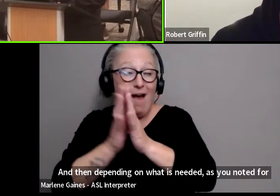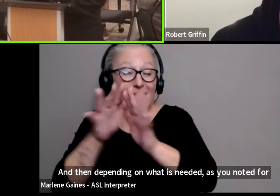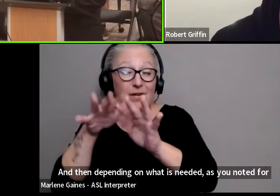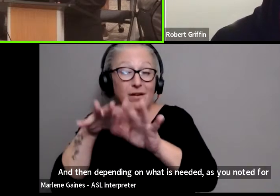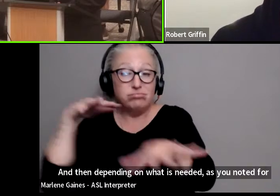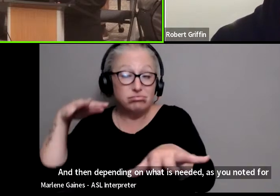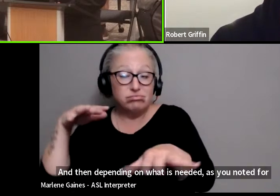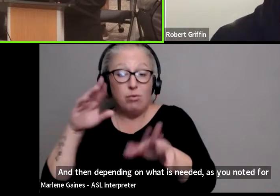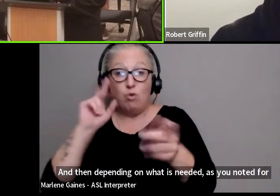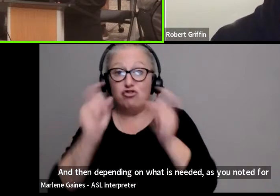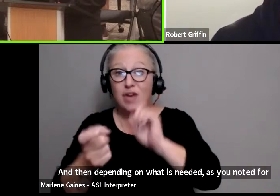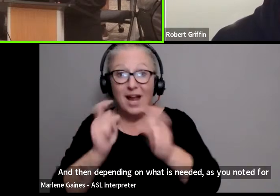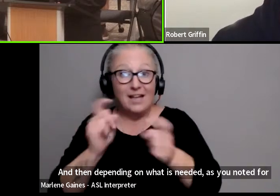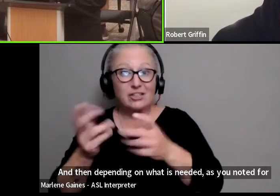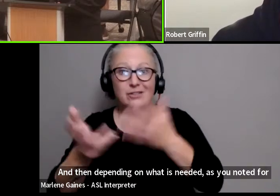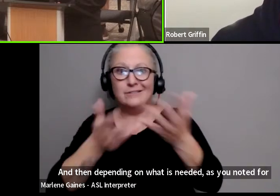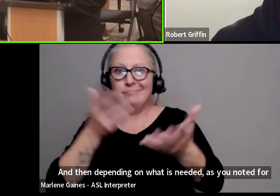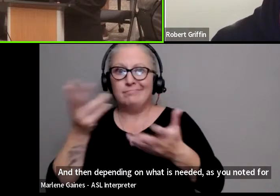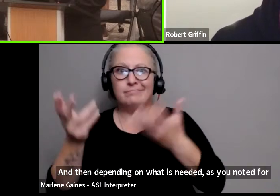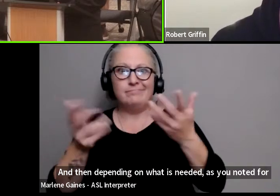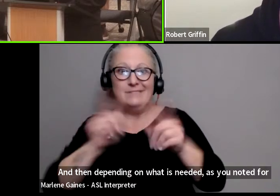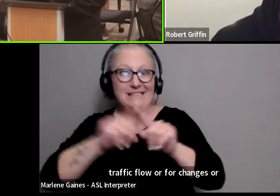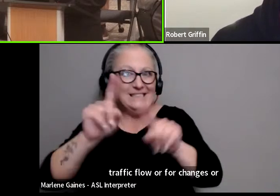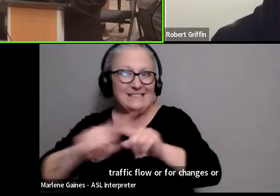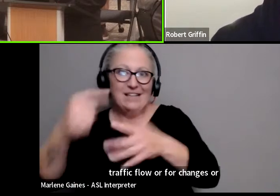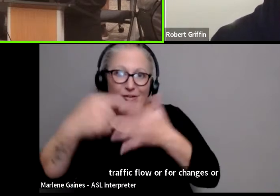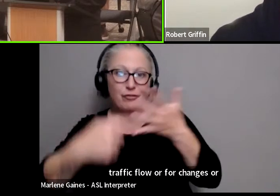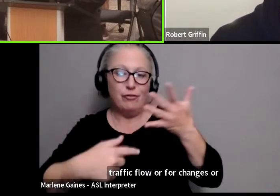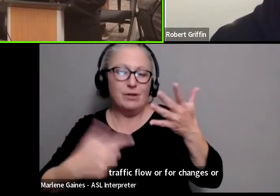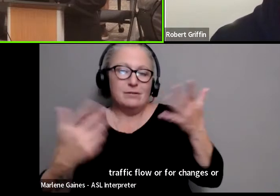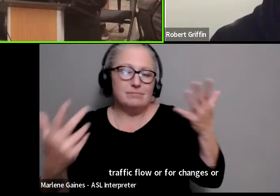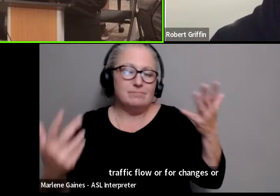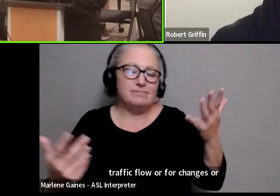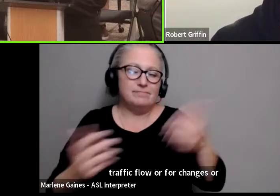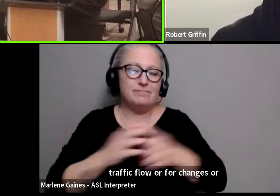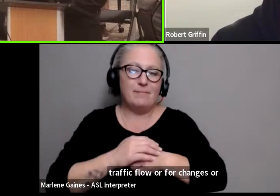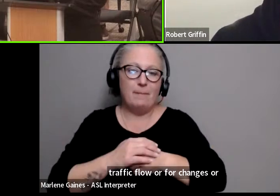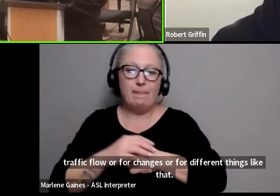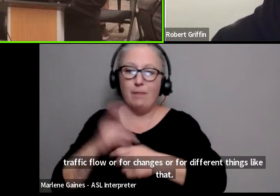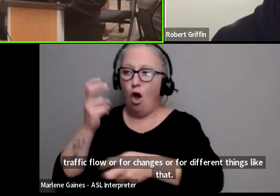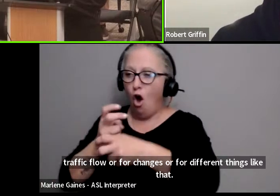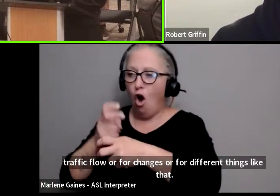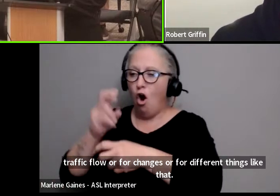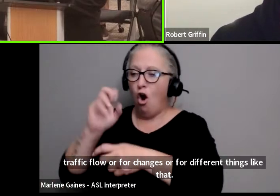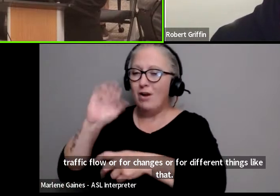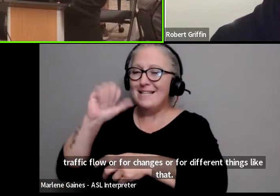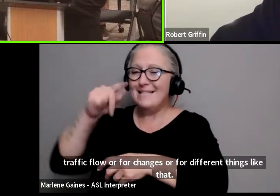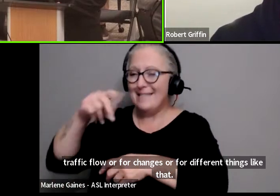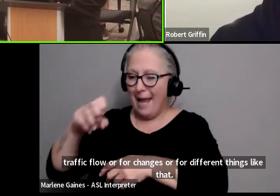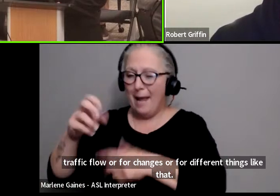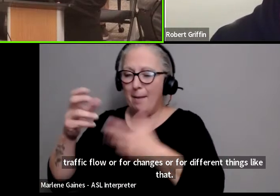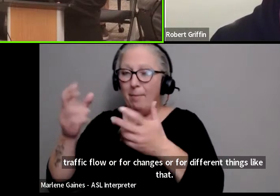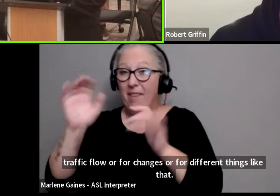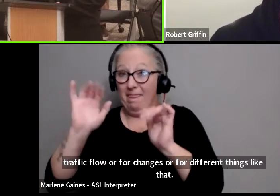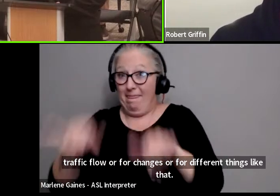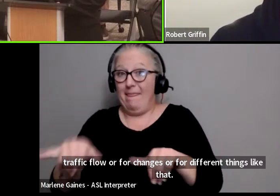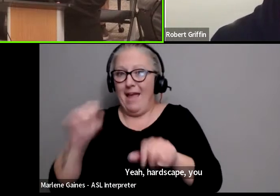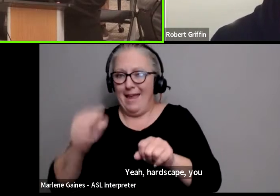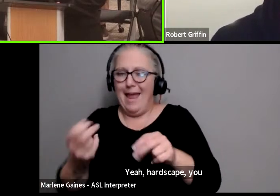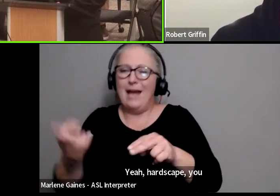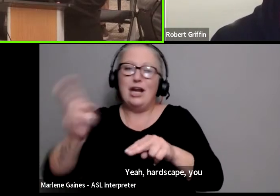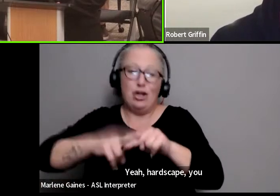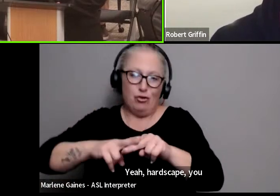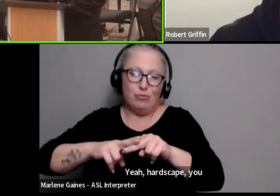or, Hardscape. for, different things like that. Yeah, hardscape, those could